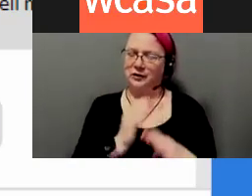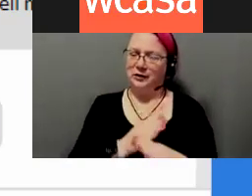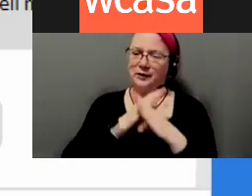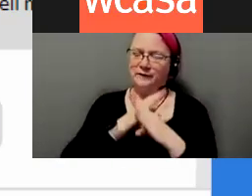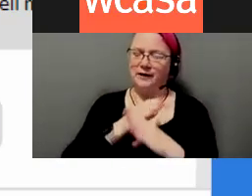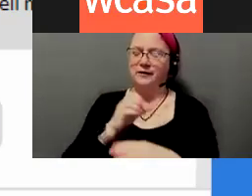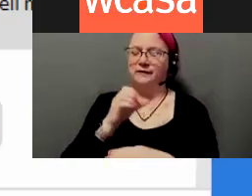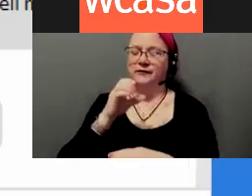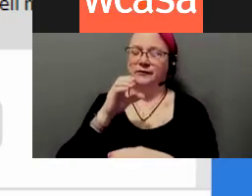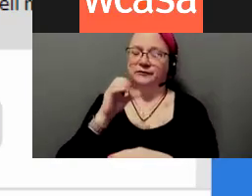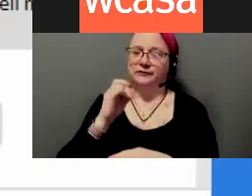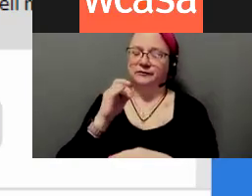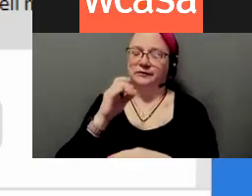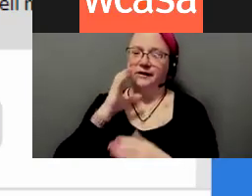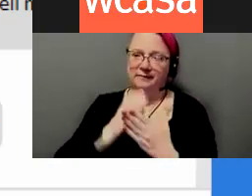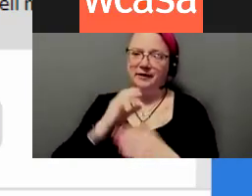and sextortion?